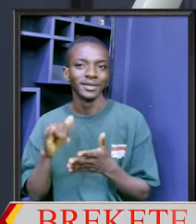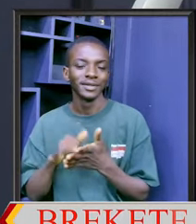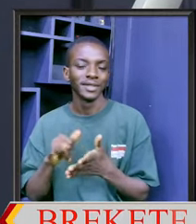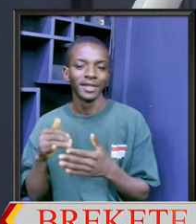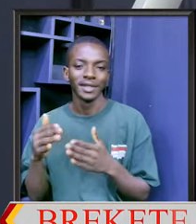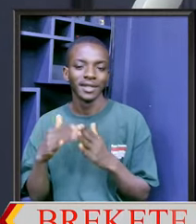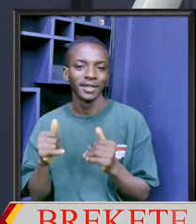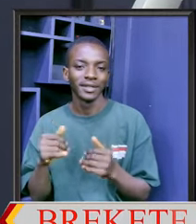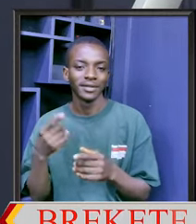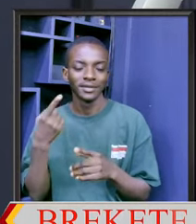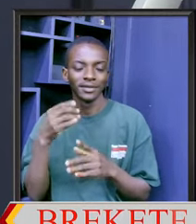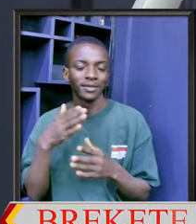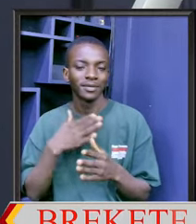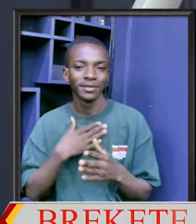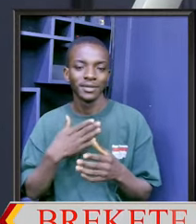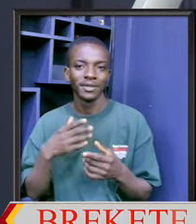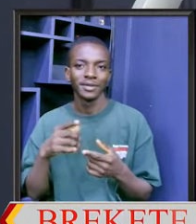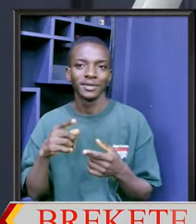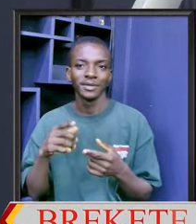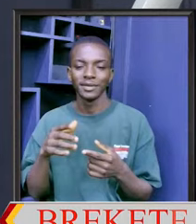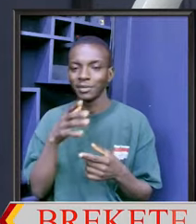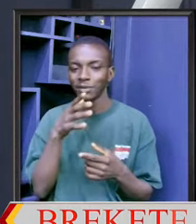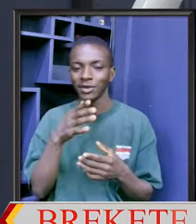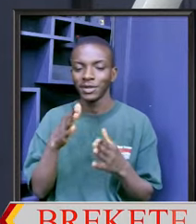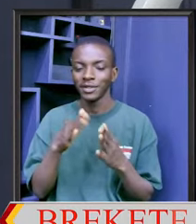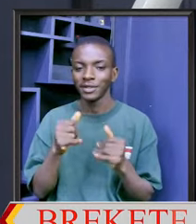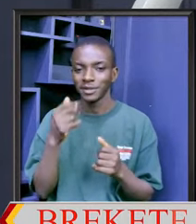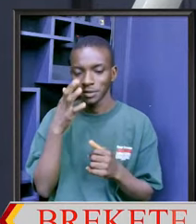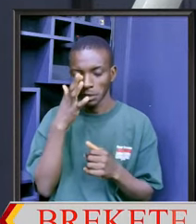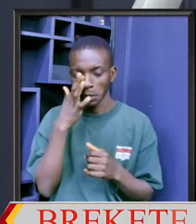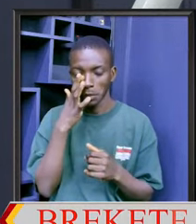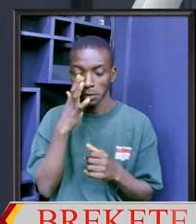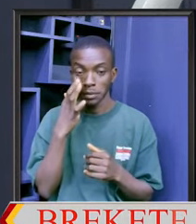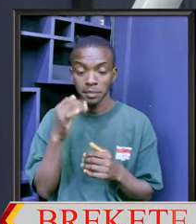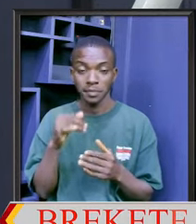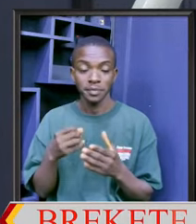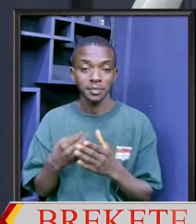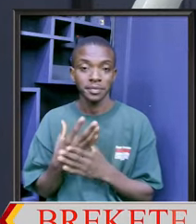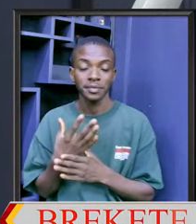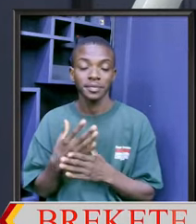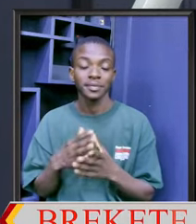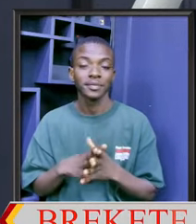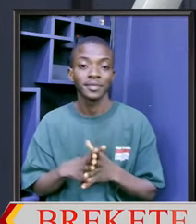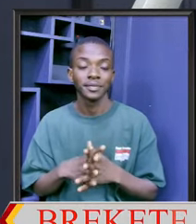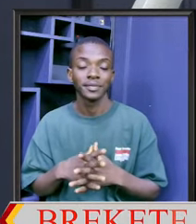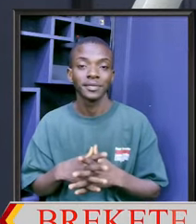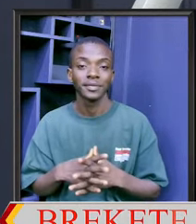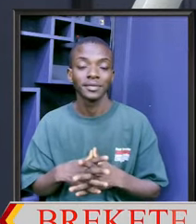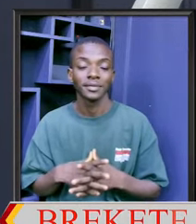that house, for my mother house, where I can grow. Ogasa,